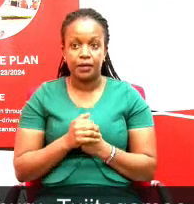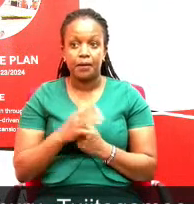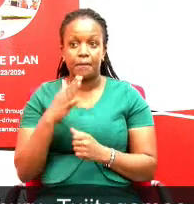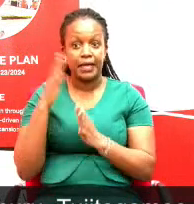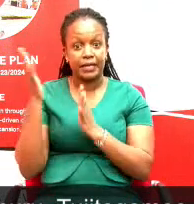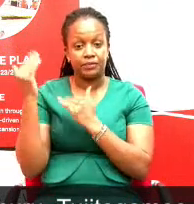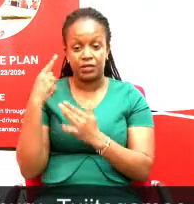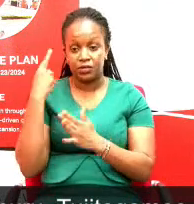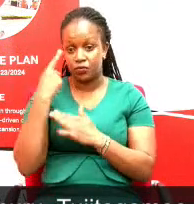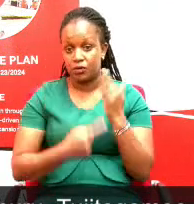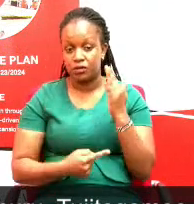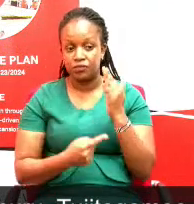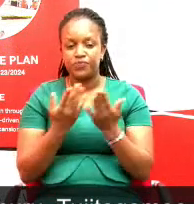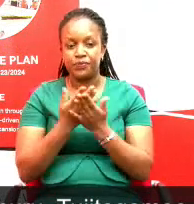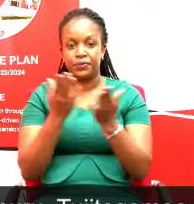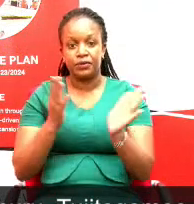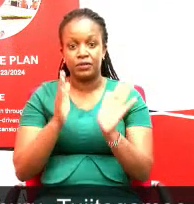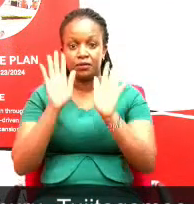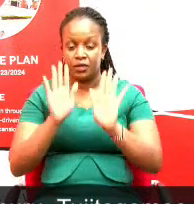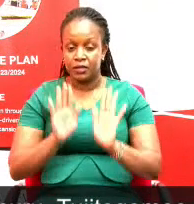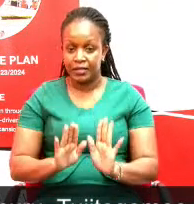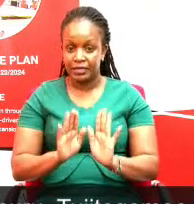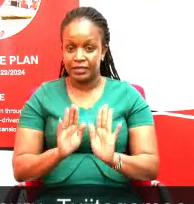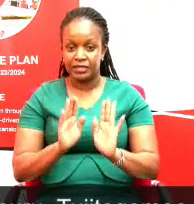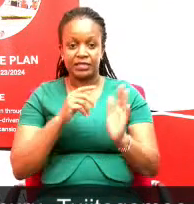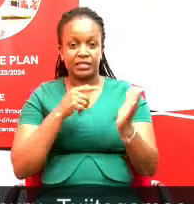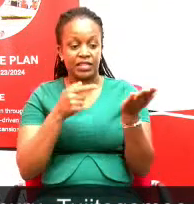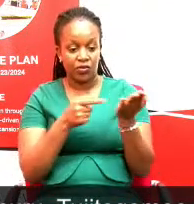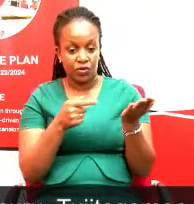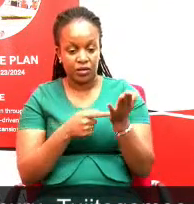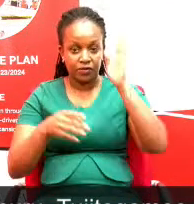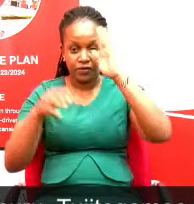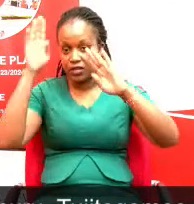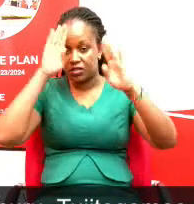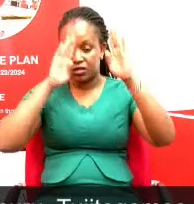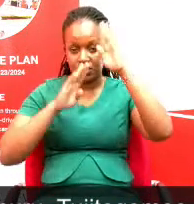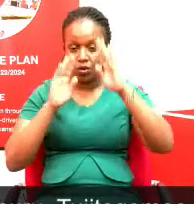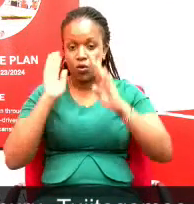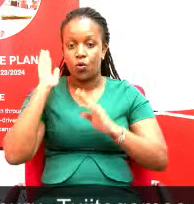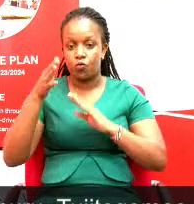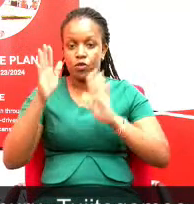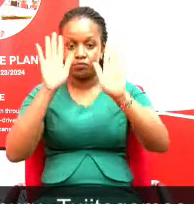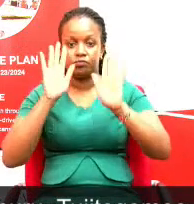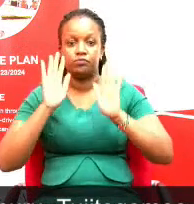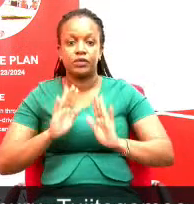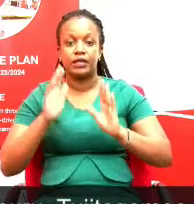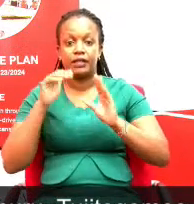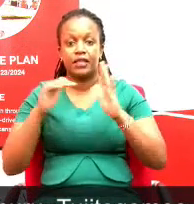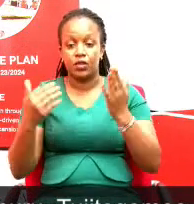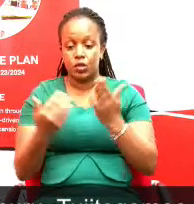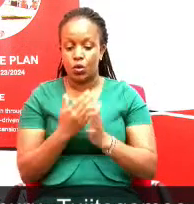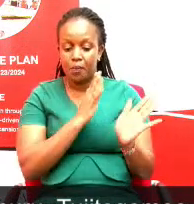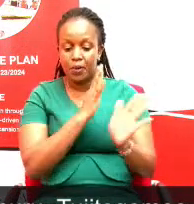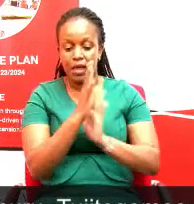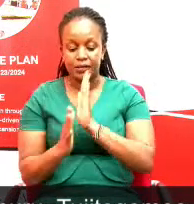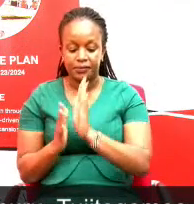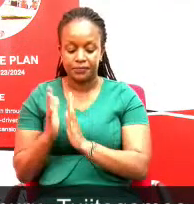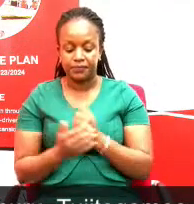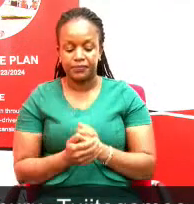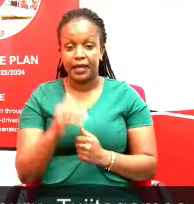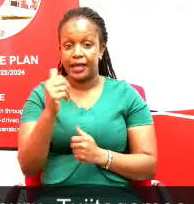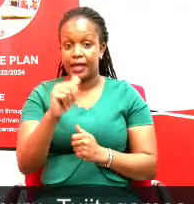my expectation that the execution of the important technology-led innovations will be prioritized in this new plan. You know,